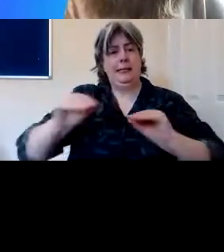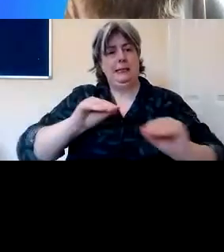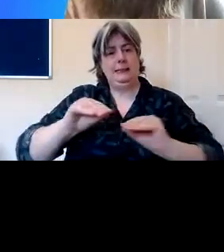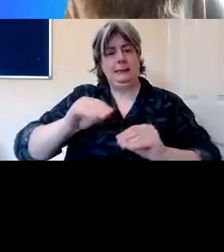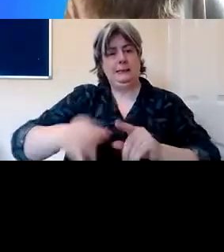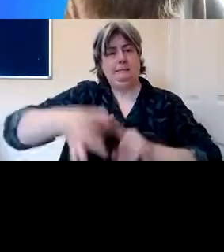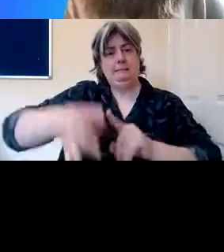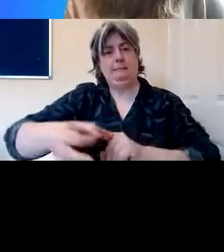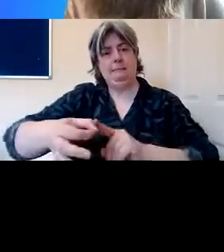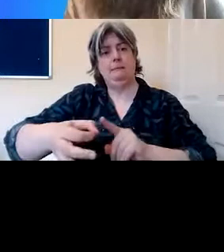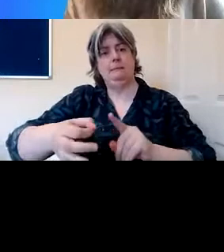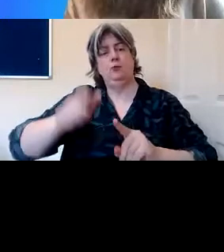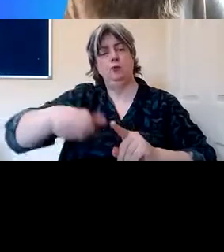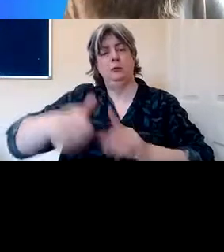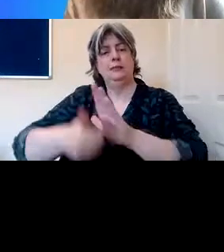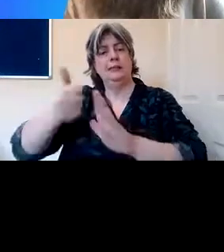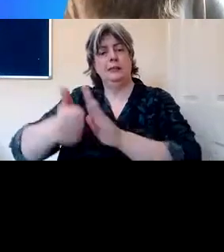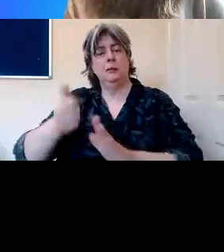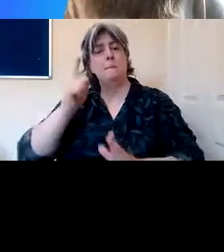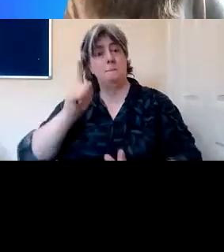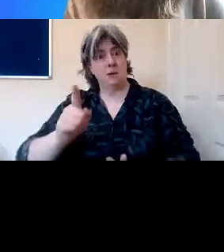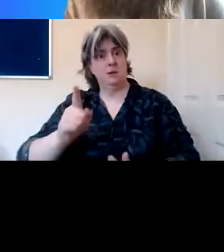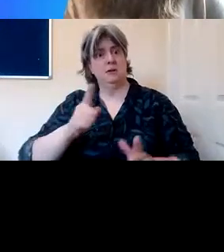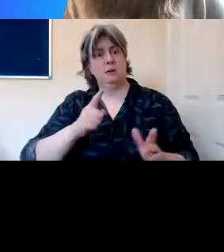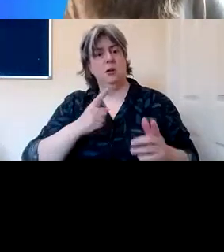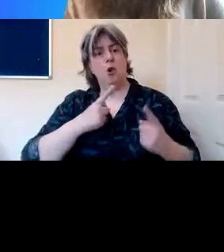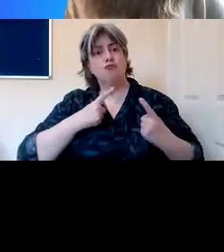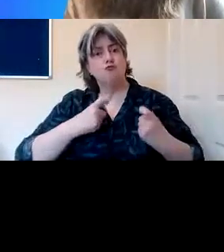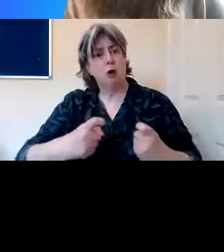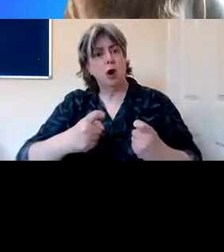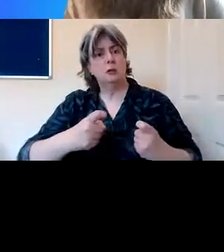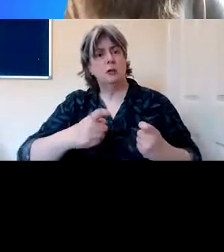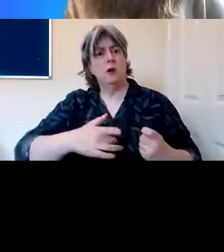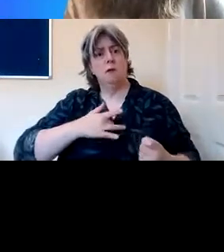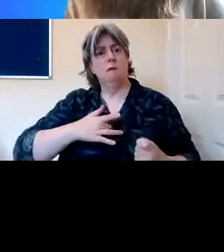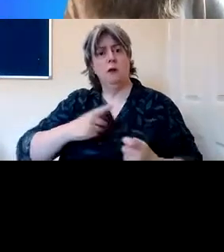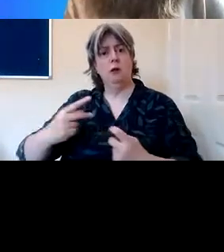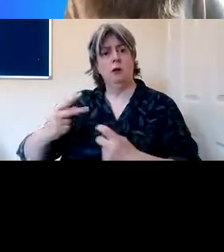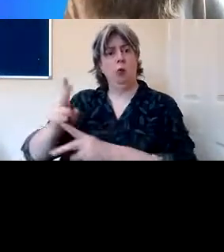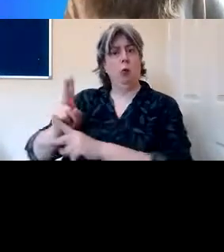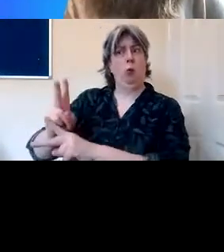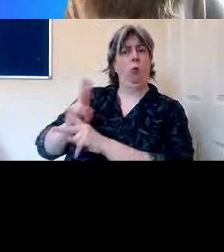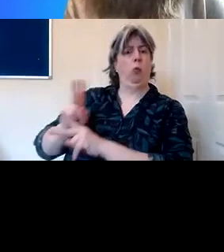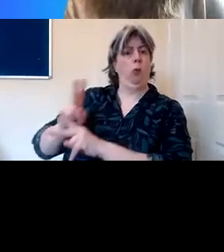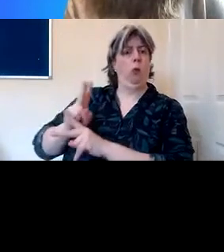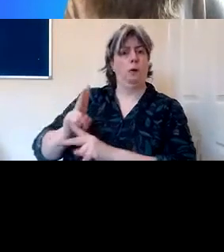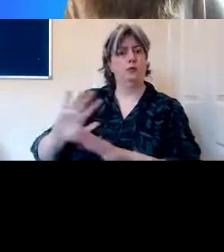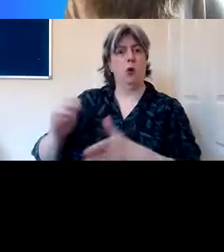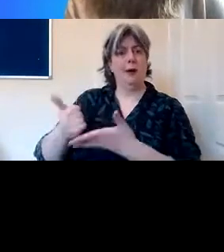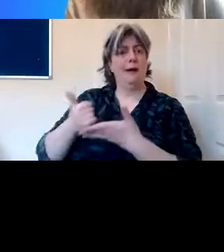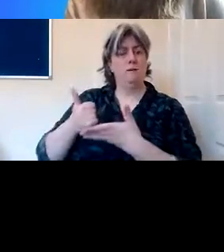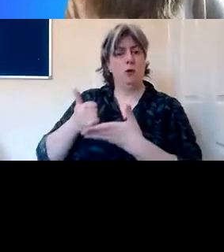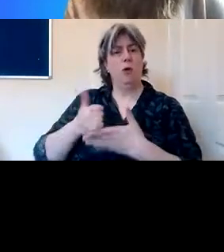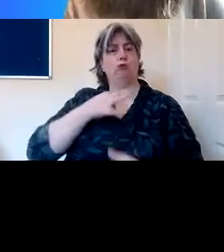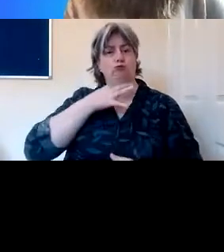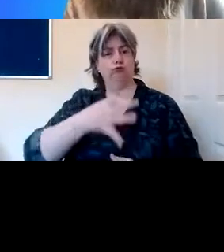rush, and if that's done when you're being scrutinised in a way that isn't helpful, there's a risk that it will fail, and that we'll change things on the surface, but